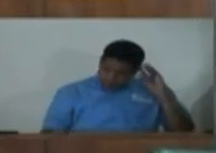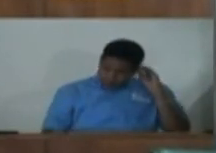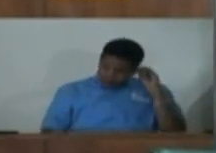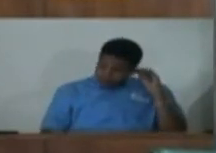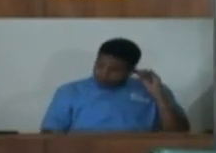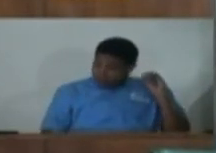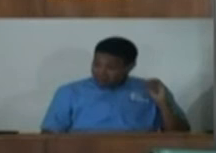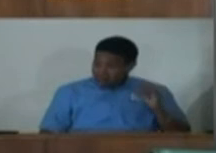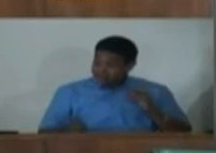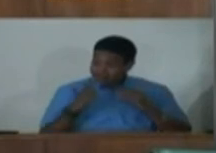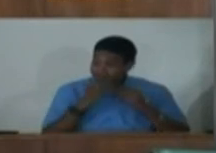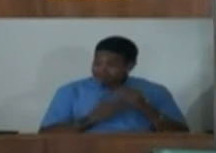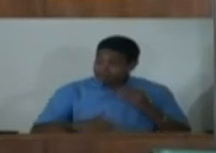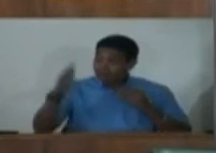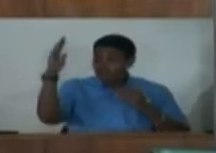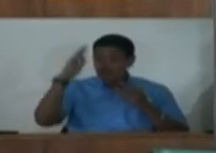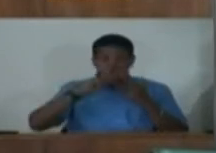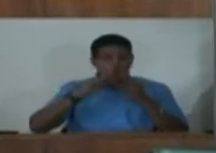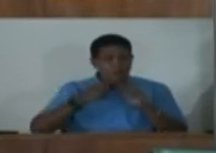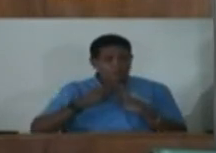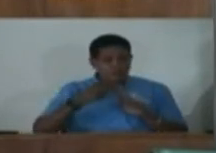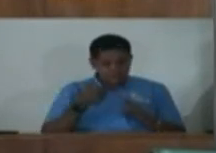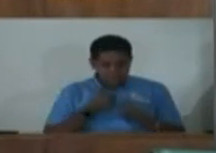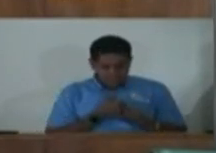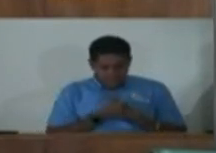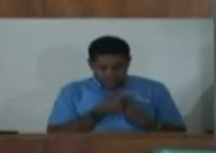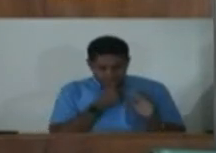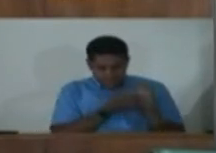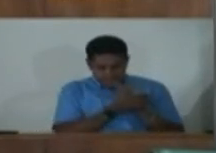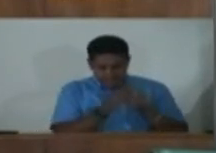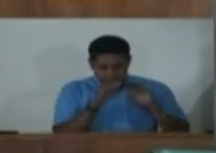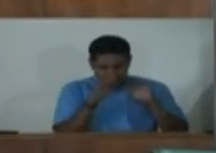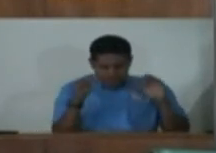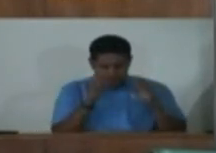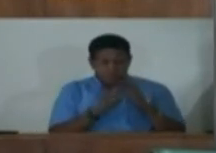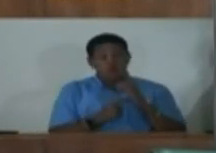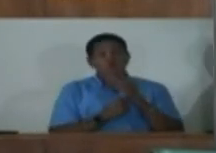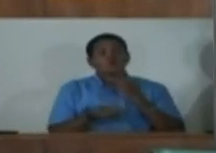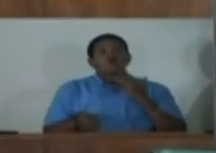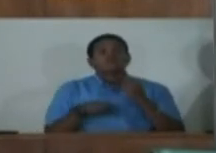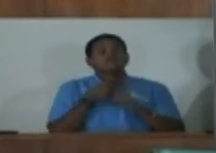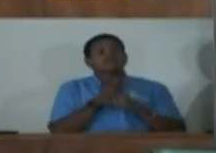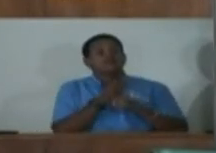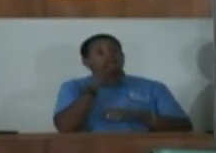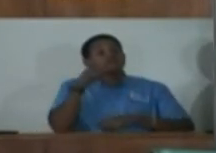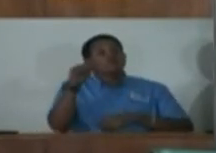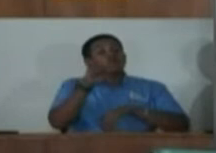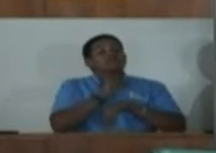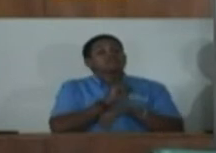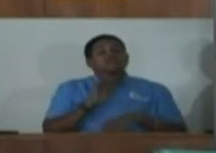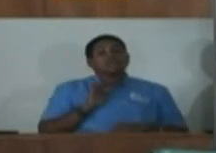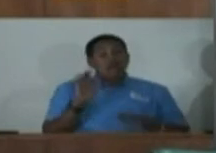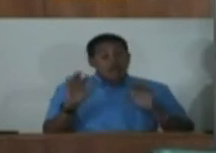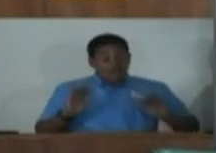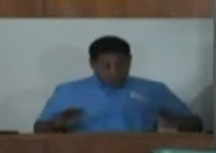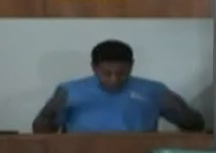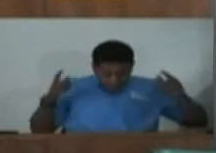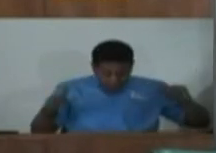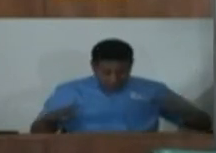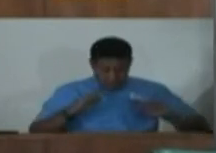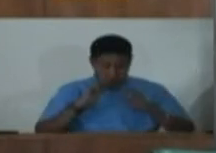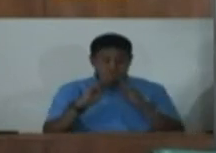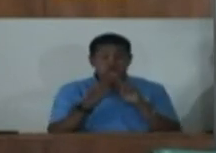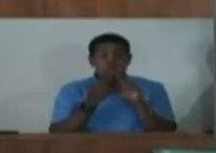And beyond numbers, the skill level and the quality of those employees. The numbers